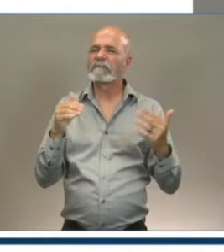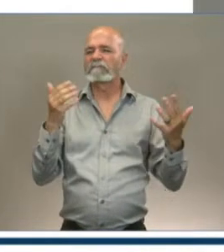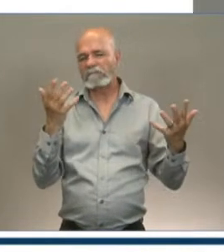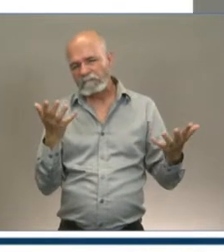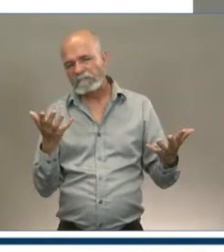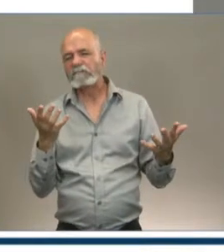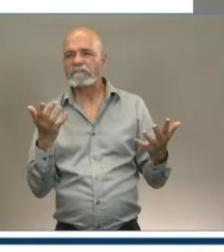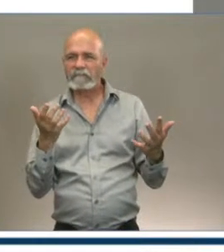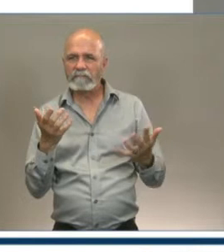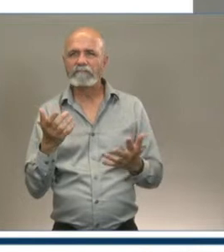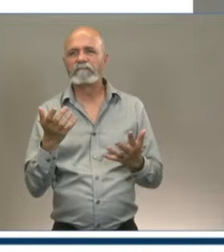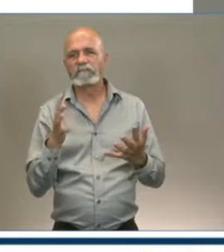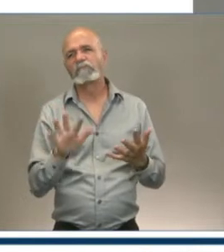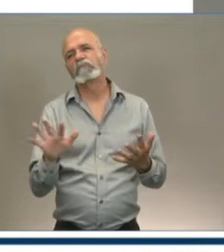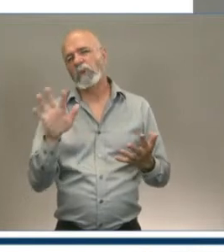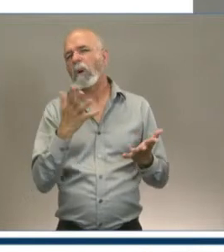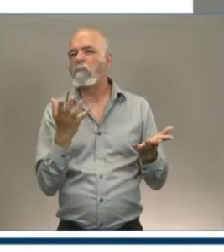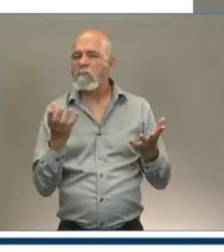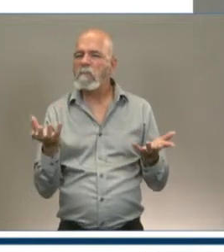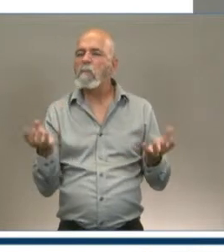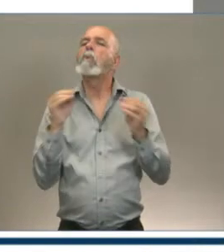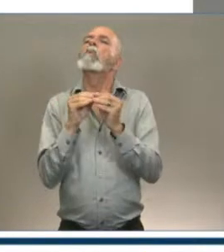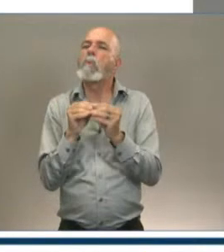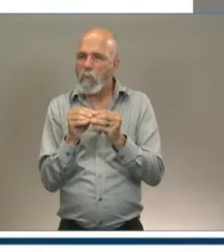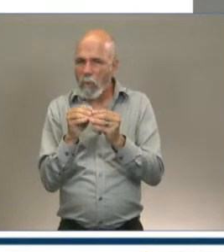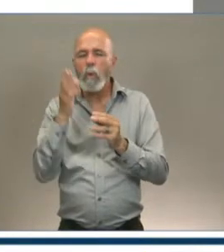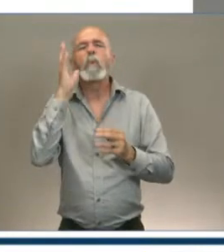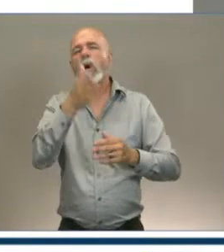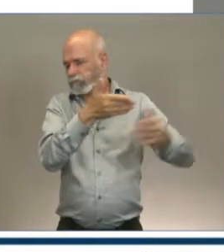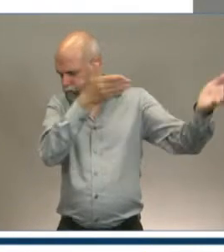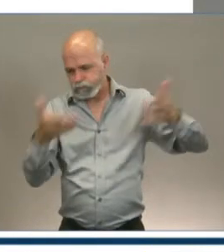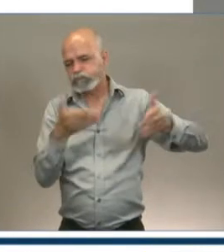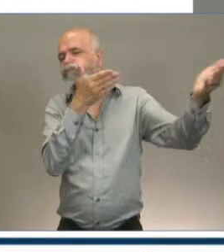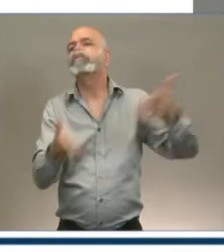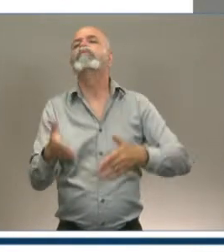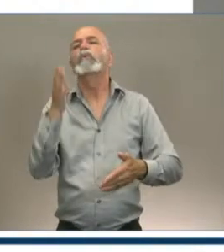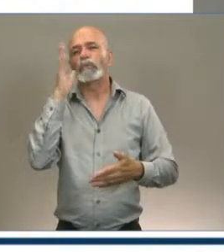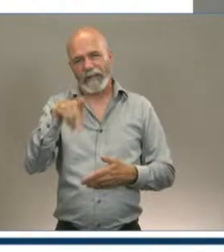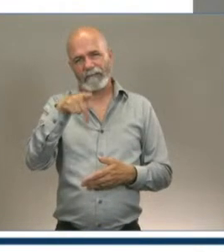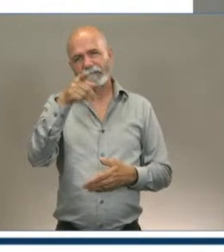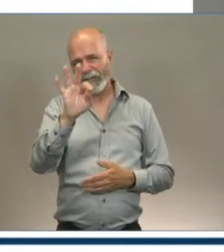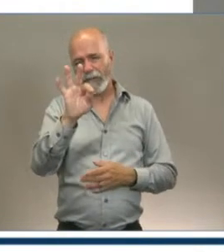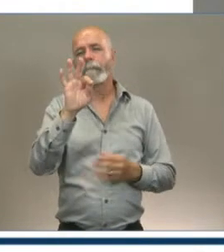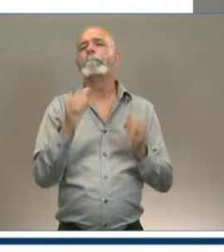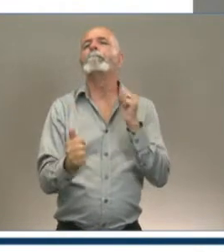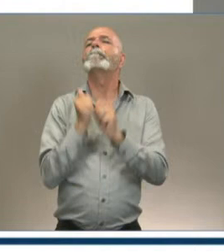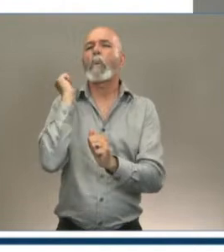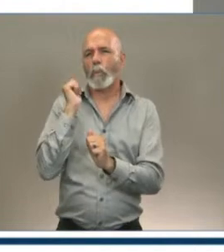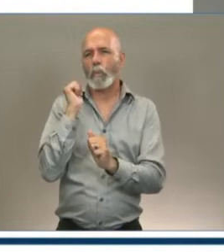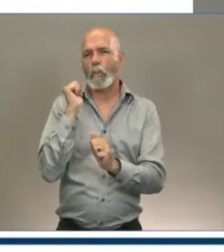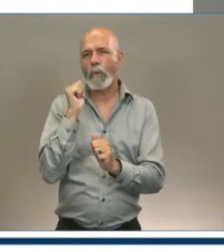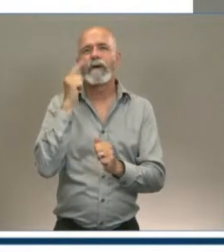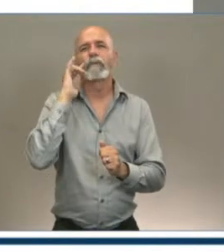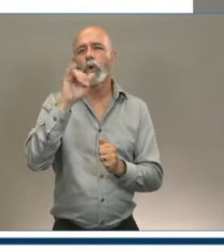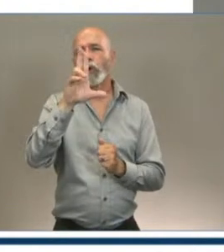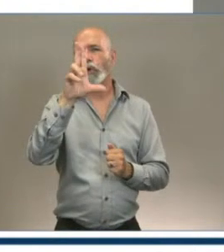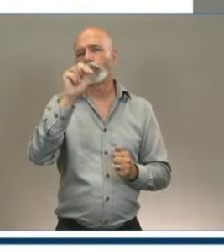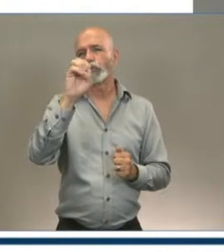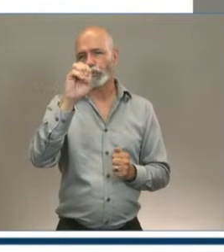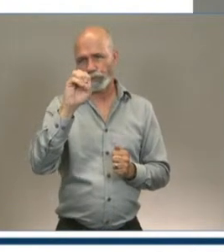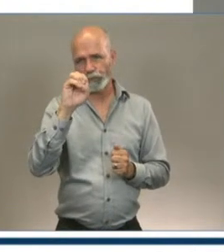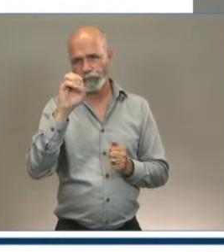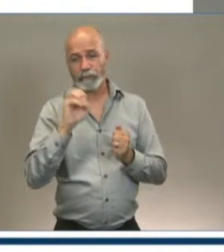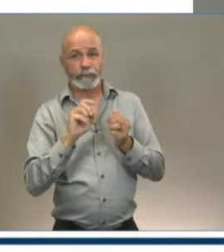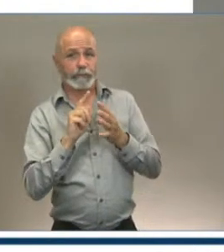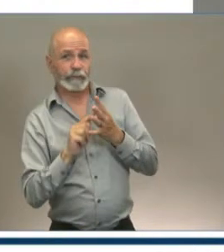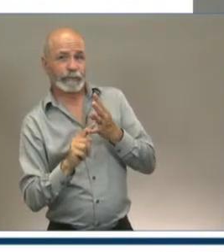we're in the position now, much stronger supplies of Pfizer vaccine, especially throughout the months of June. And we're hearing good news about even